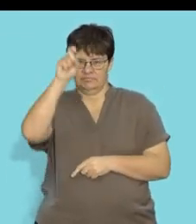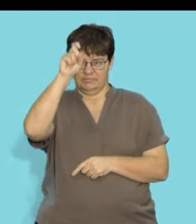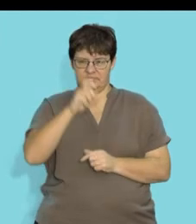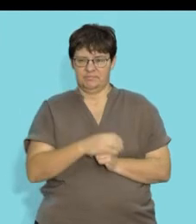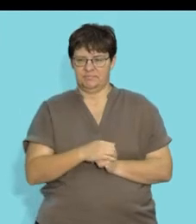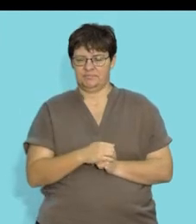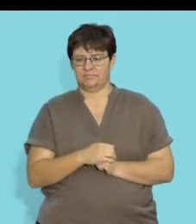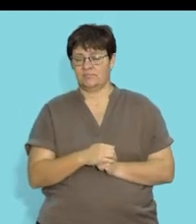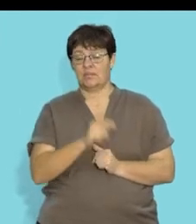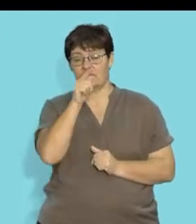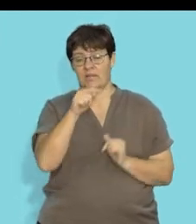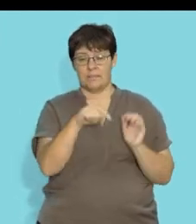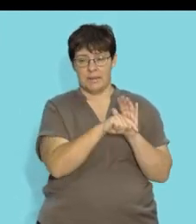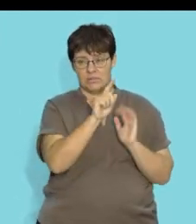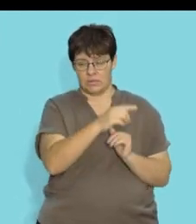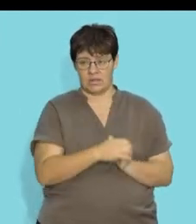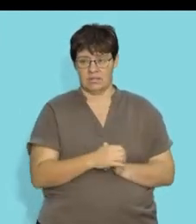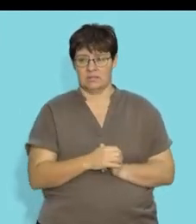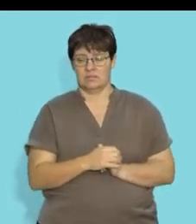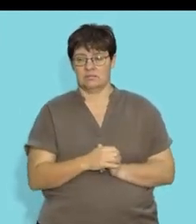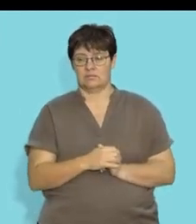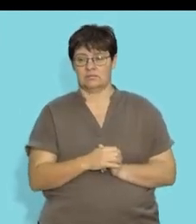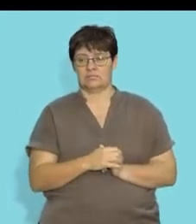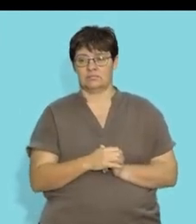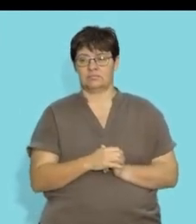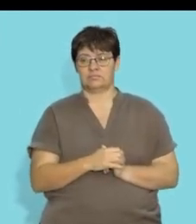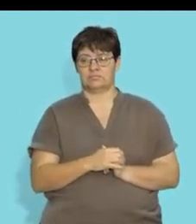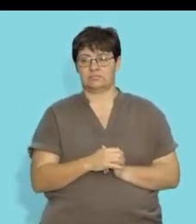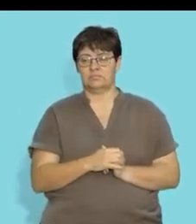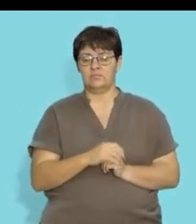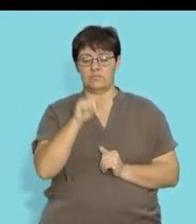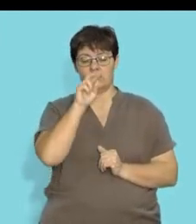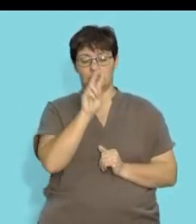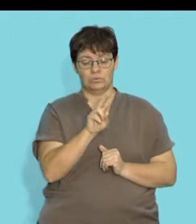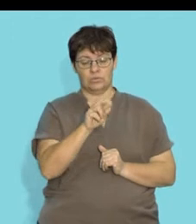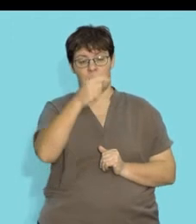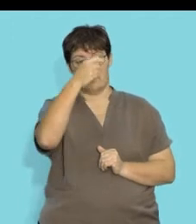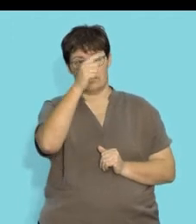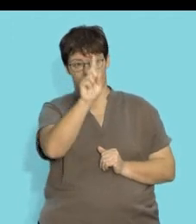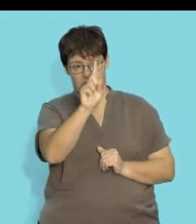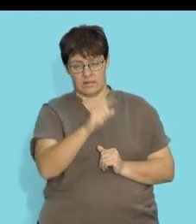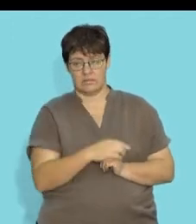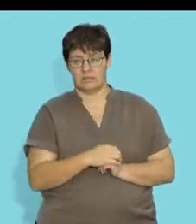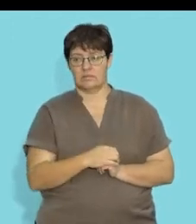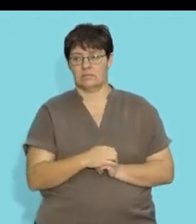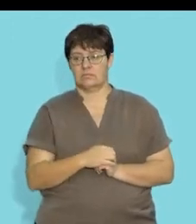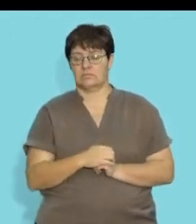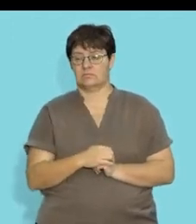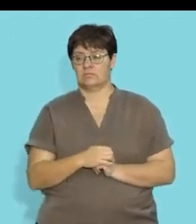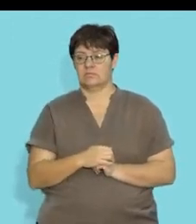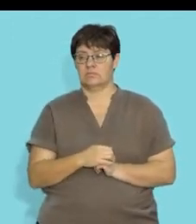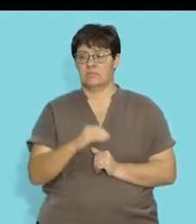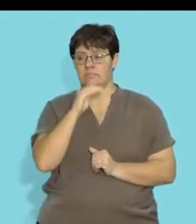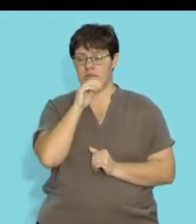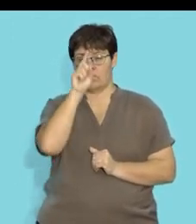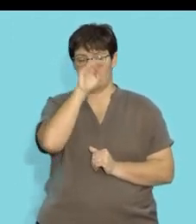x. If my x is minus 1, this is going to be 2 to the exponent of negative 1,